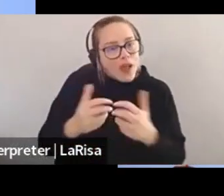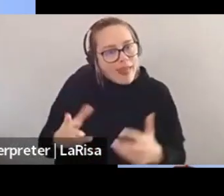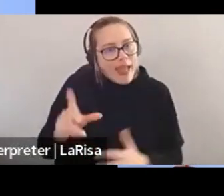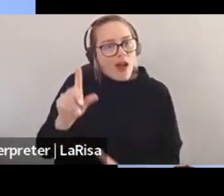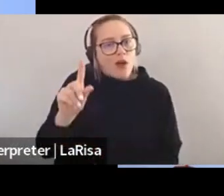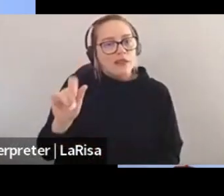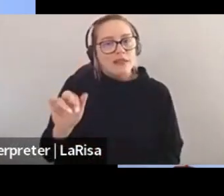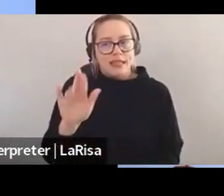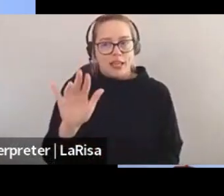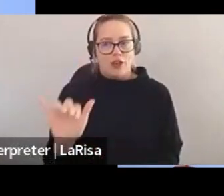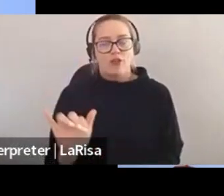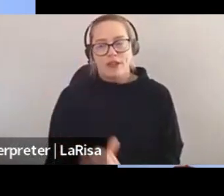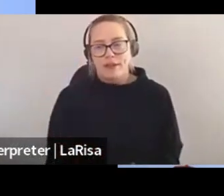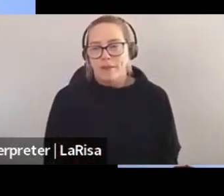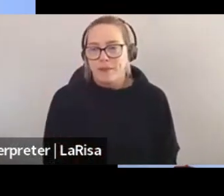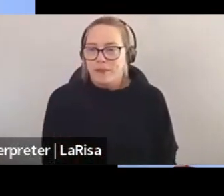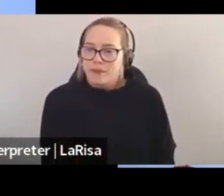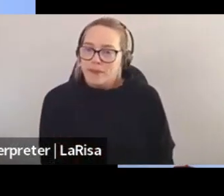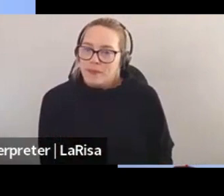making dairy-free items.